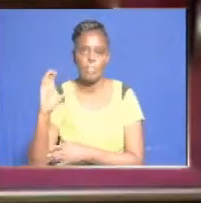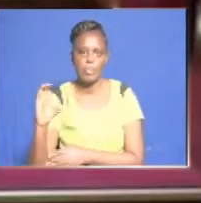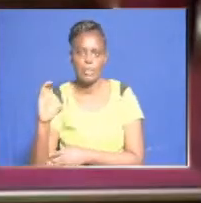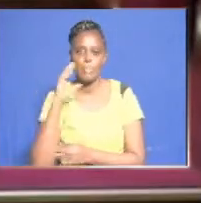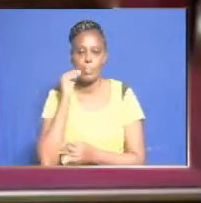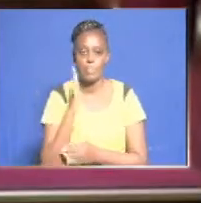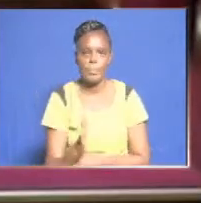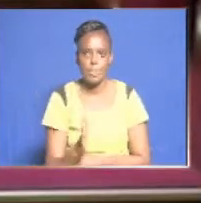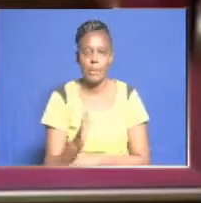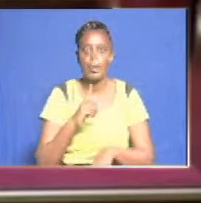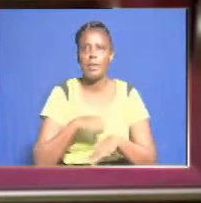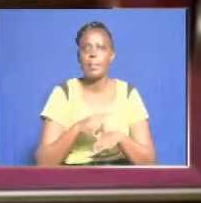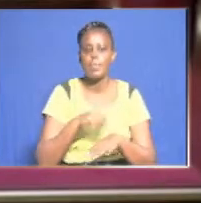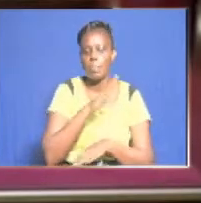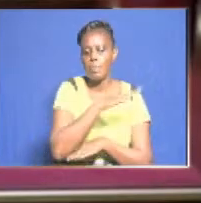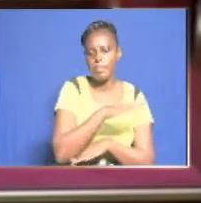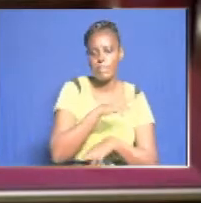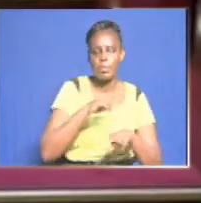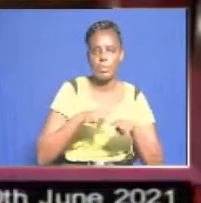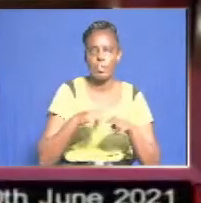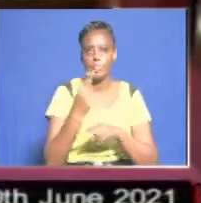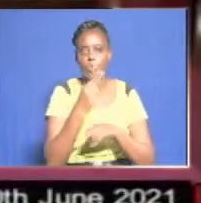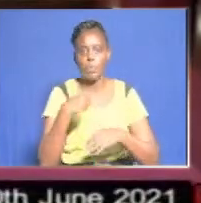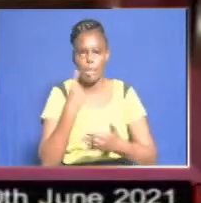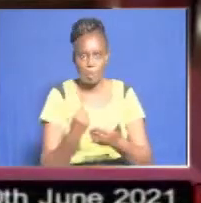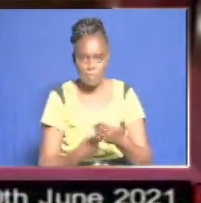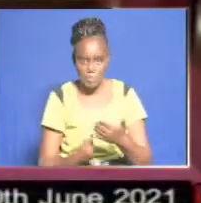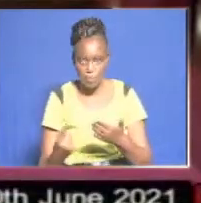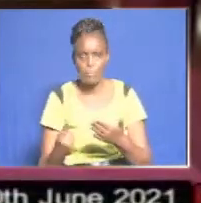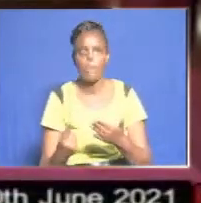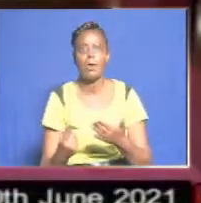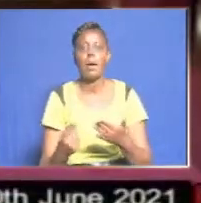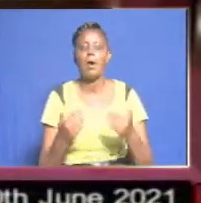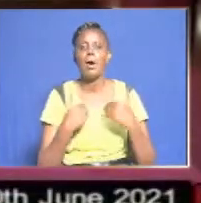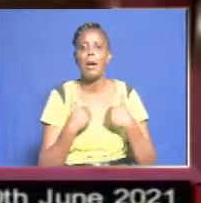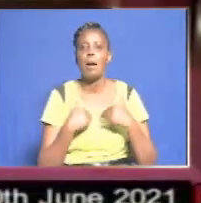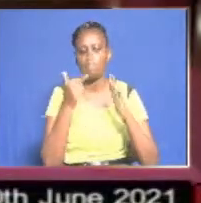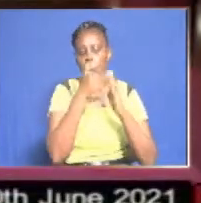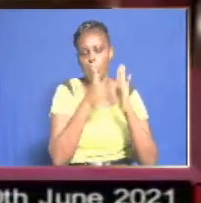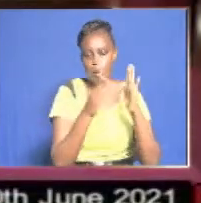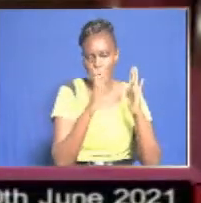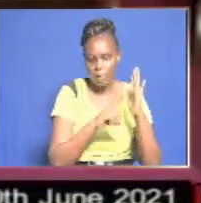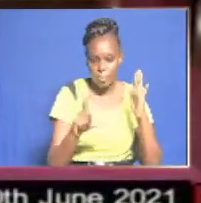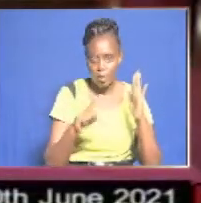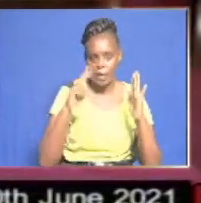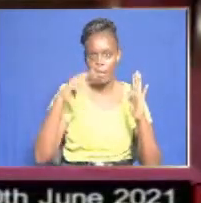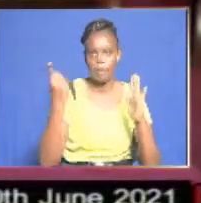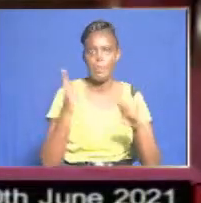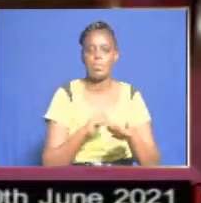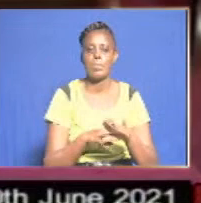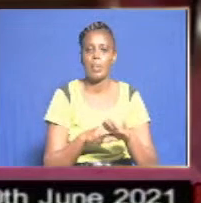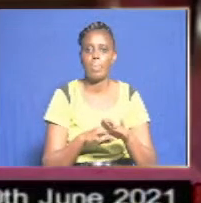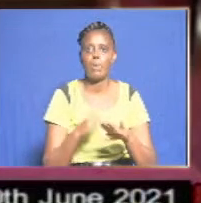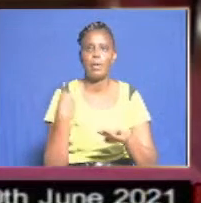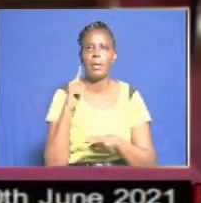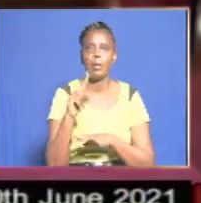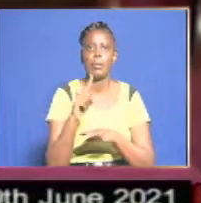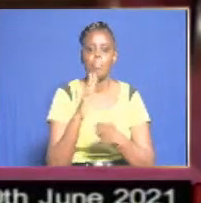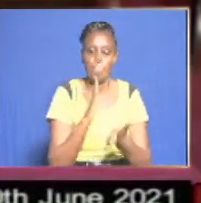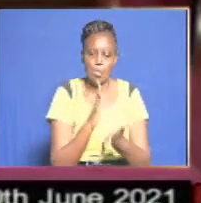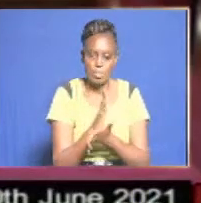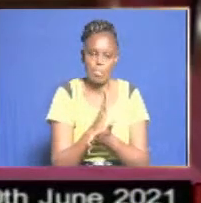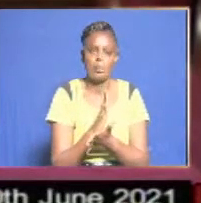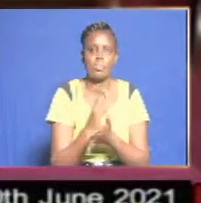Honorable Speaker, during the afternoon sitting of Tuesday next week, we shall have the following bills being read the first time. Number one, the Trustees